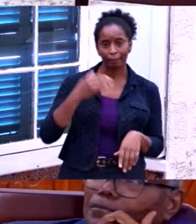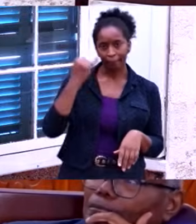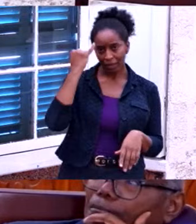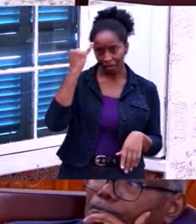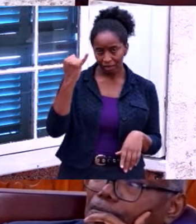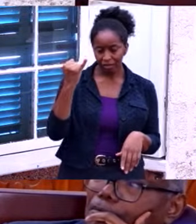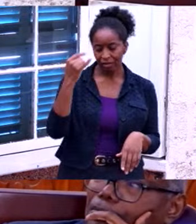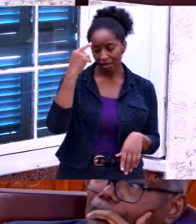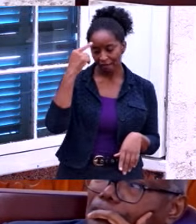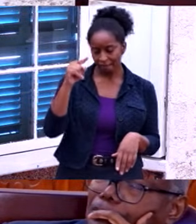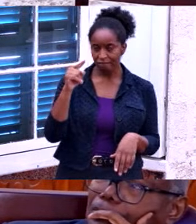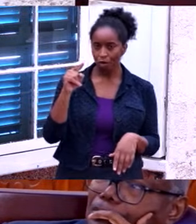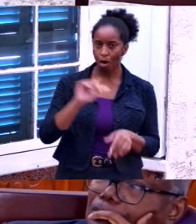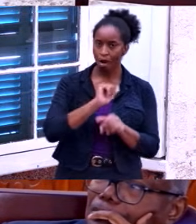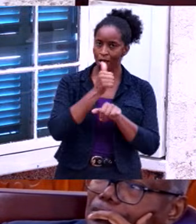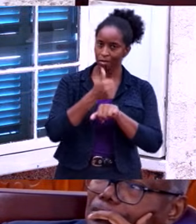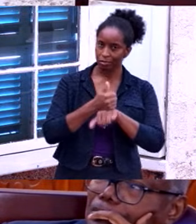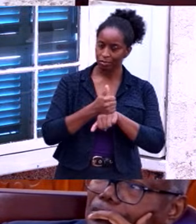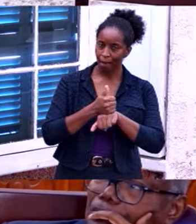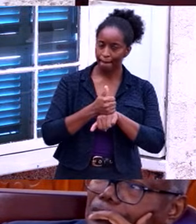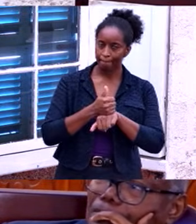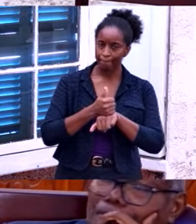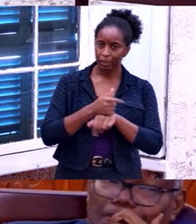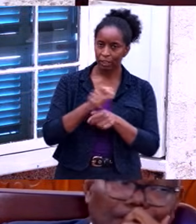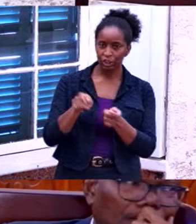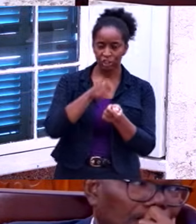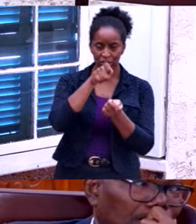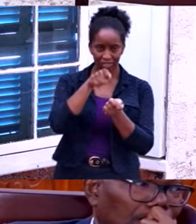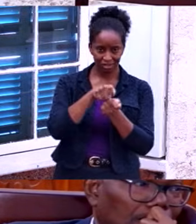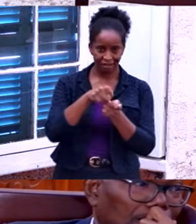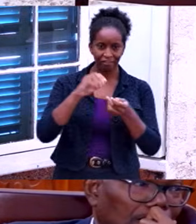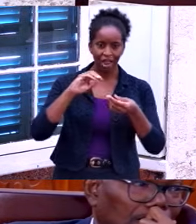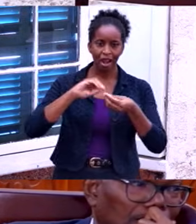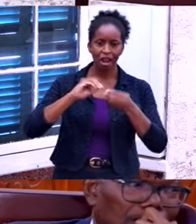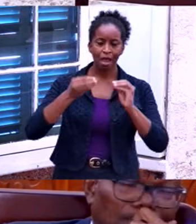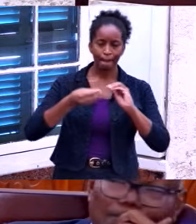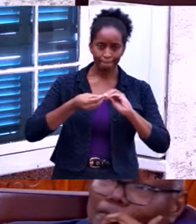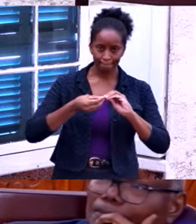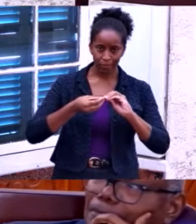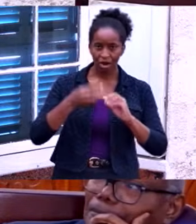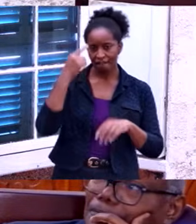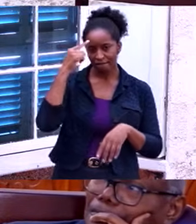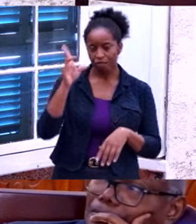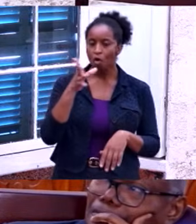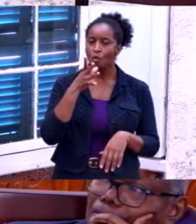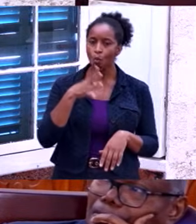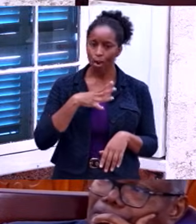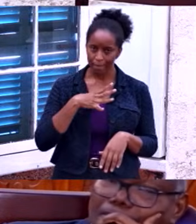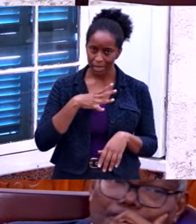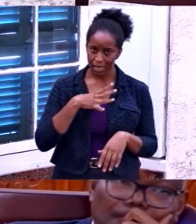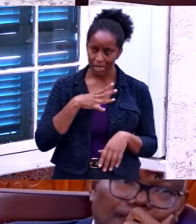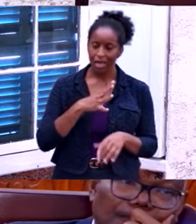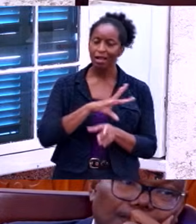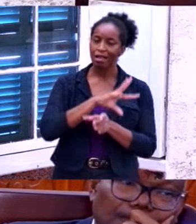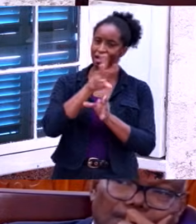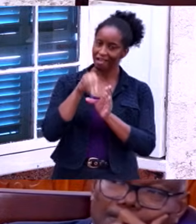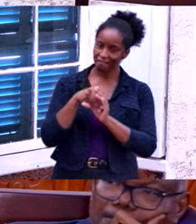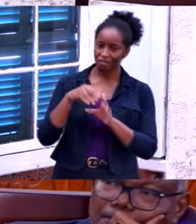in. Or, to say grammatically correctly, in which I strongly believe.